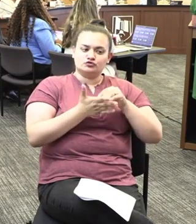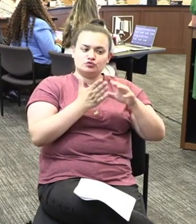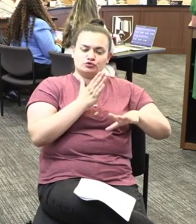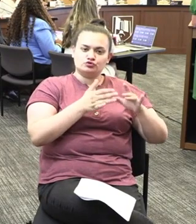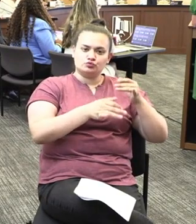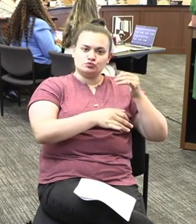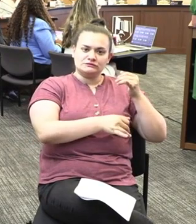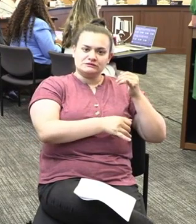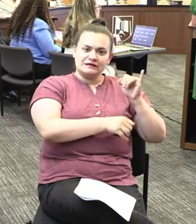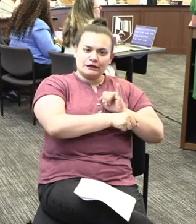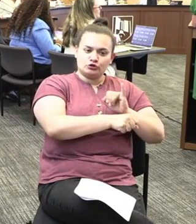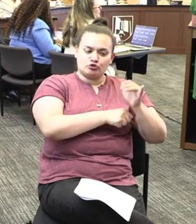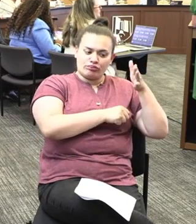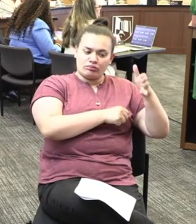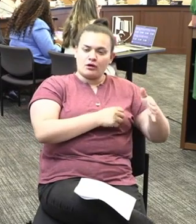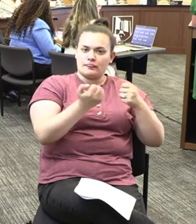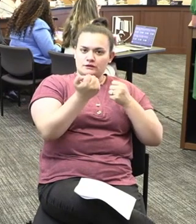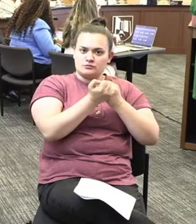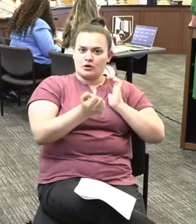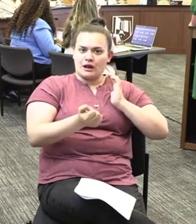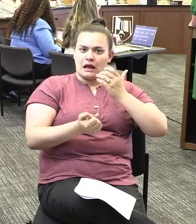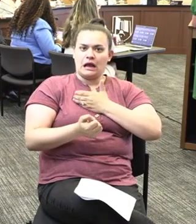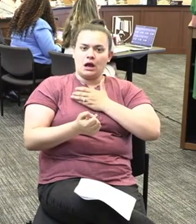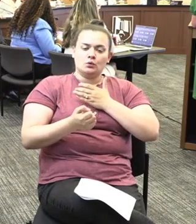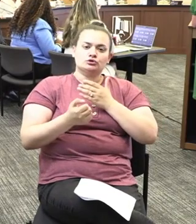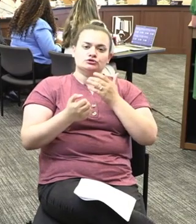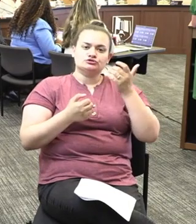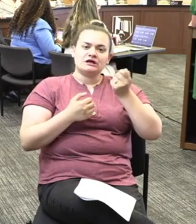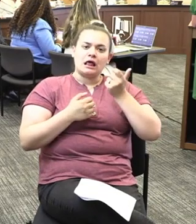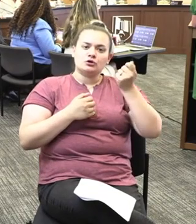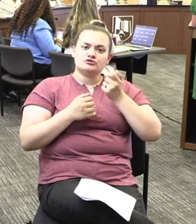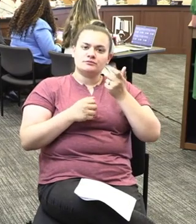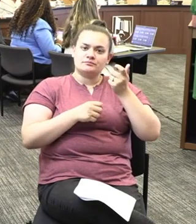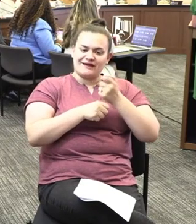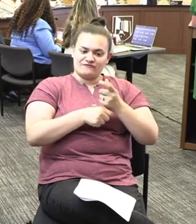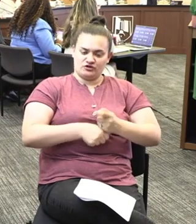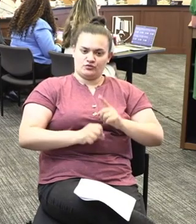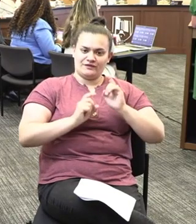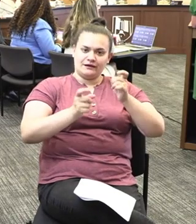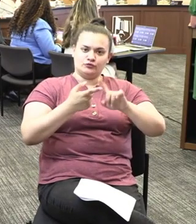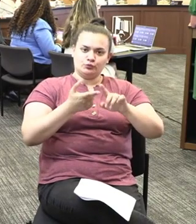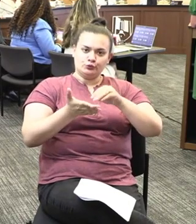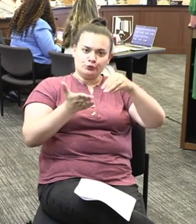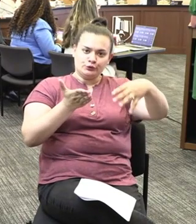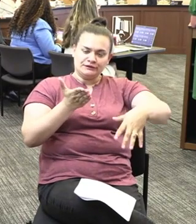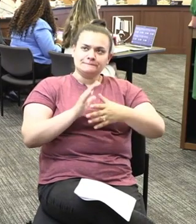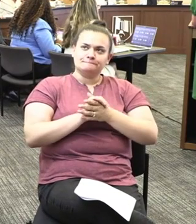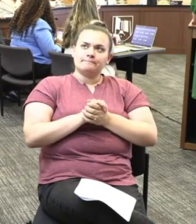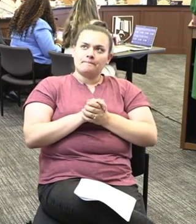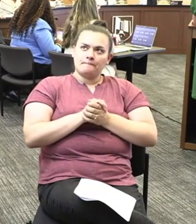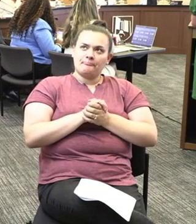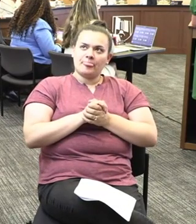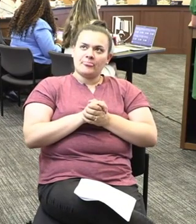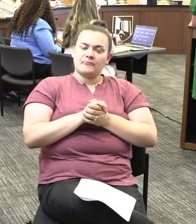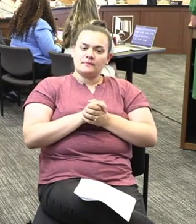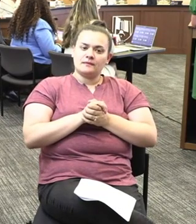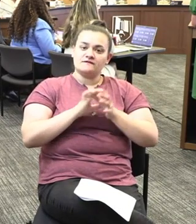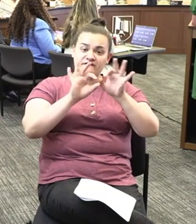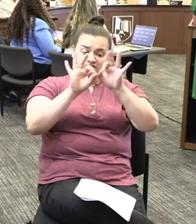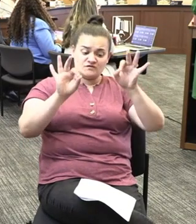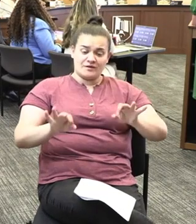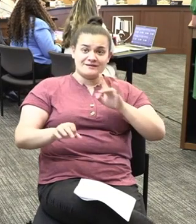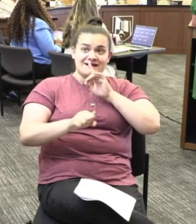are huge supporters of our of a scholarship every year that they give to students. So the form is